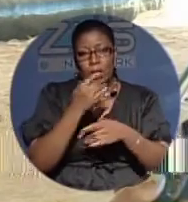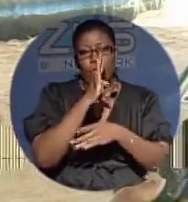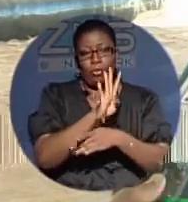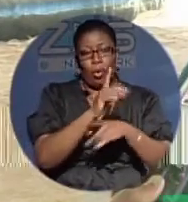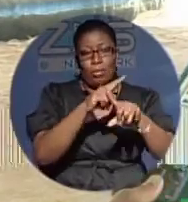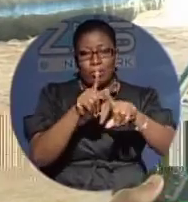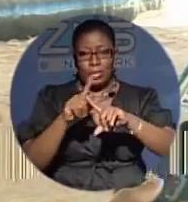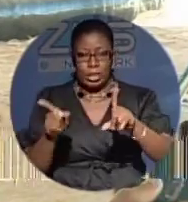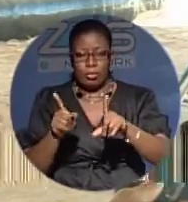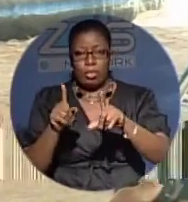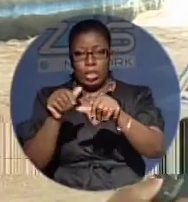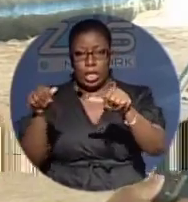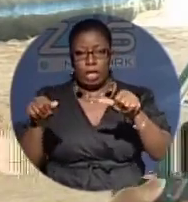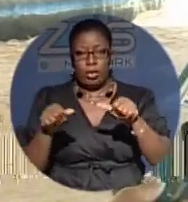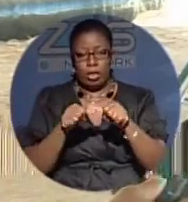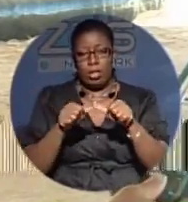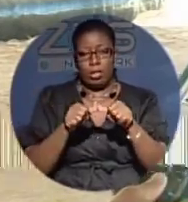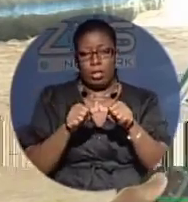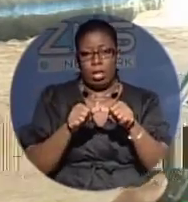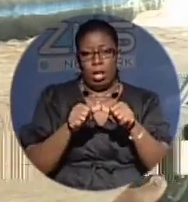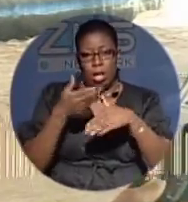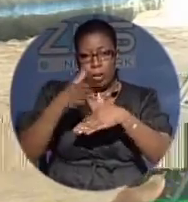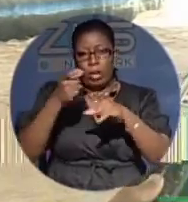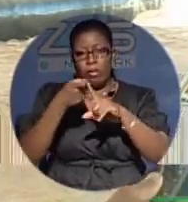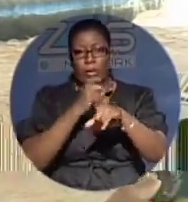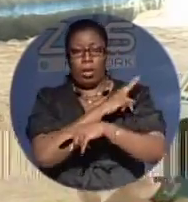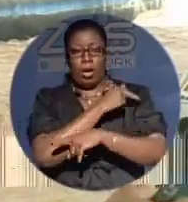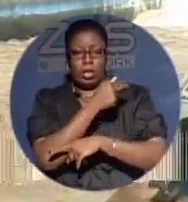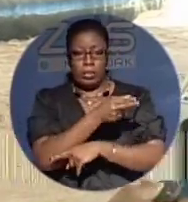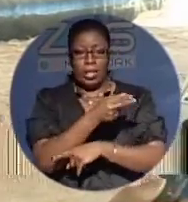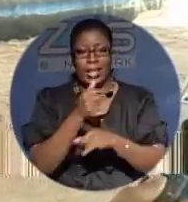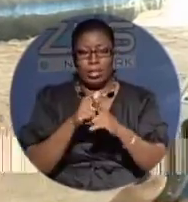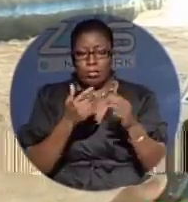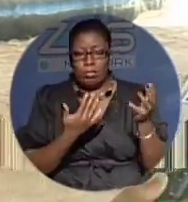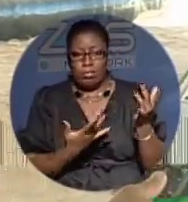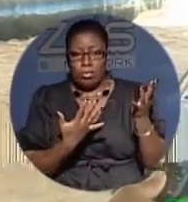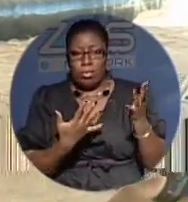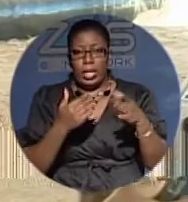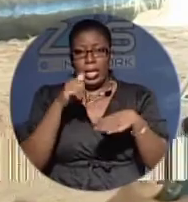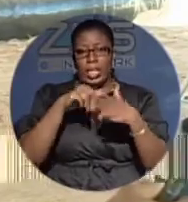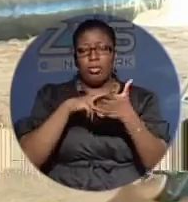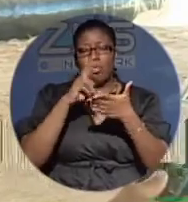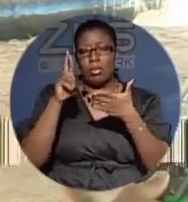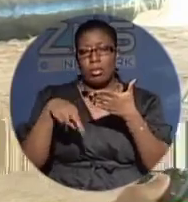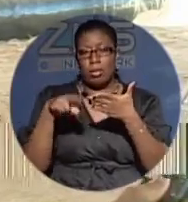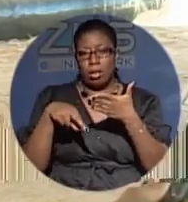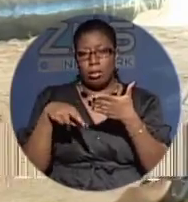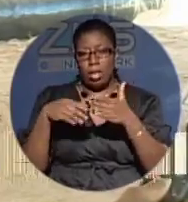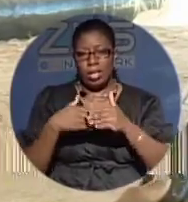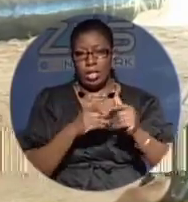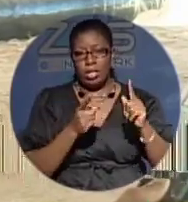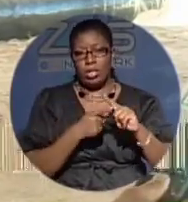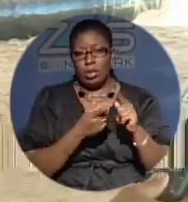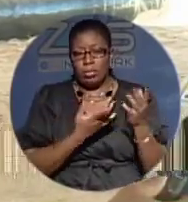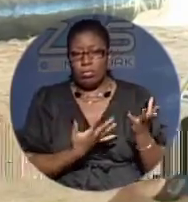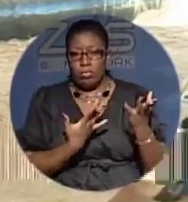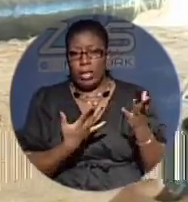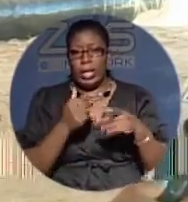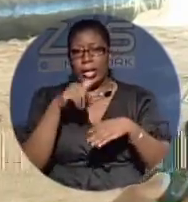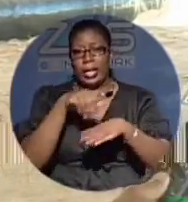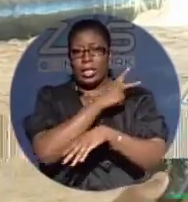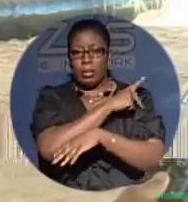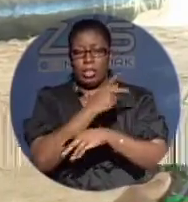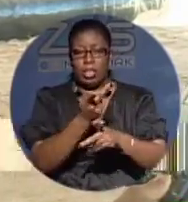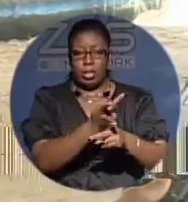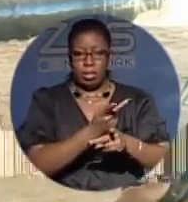locations, including off-site of the hospital, which lends for inefficiencies, delays in lab results, which also leads to delay in patient care. So this allows